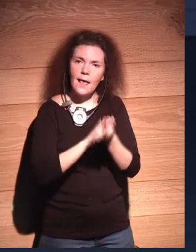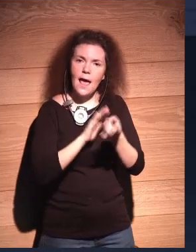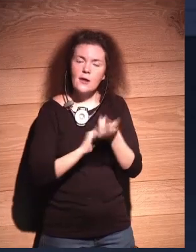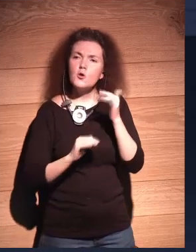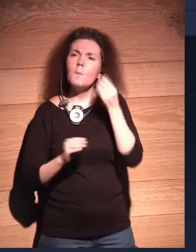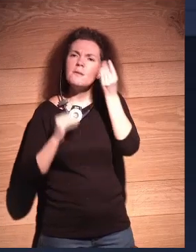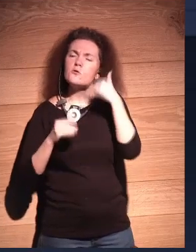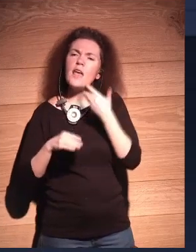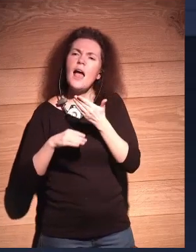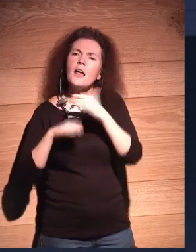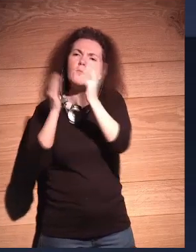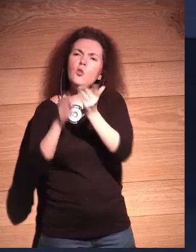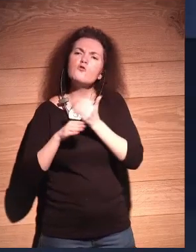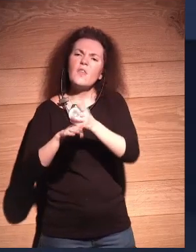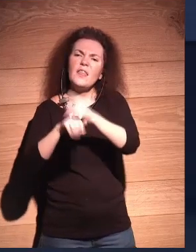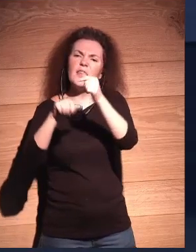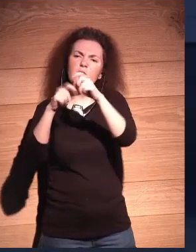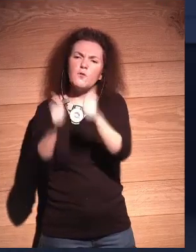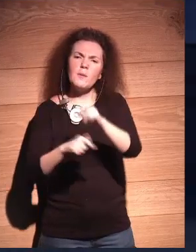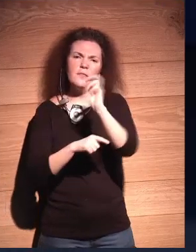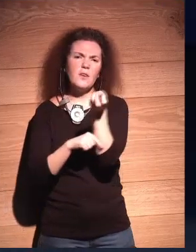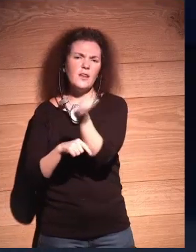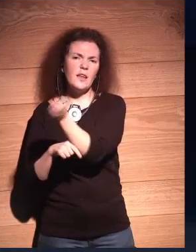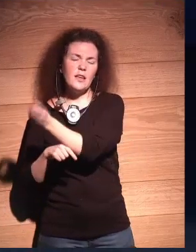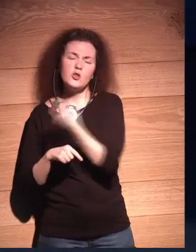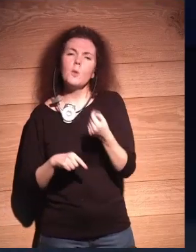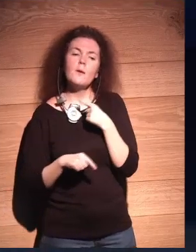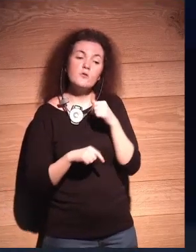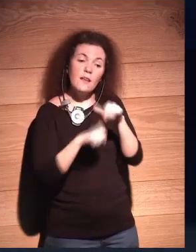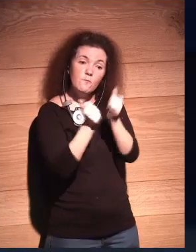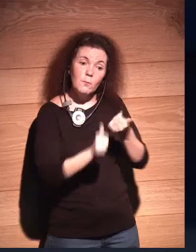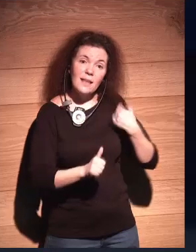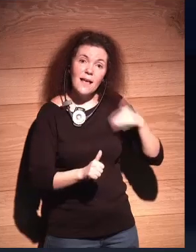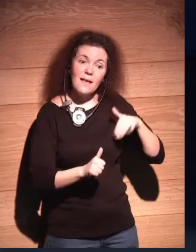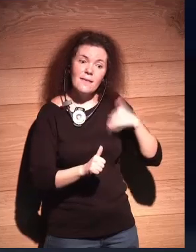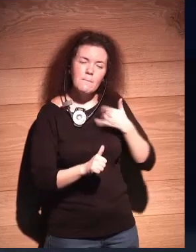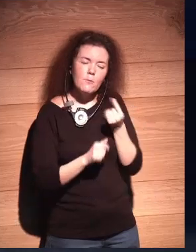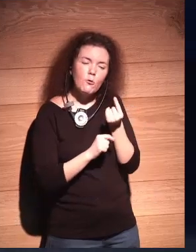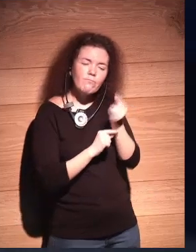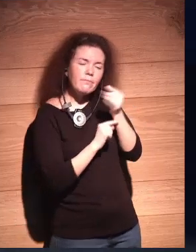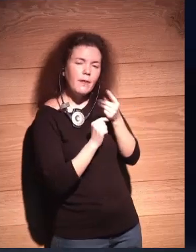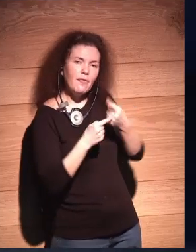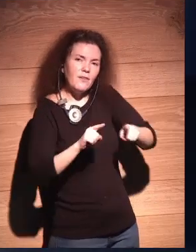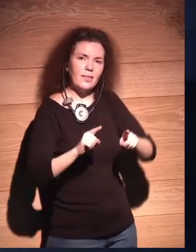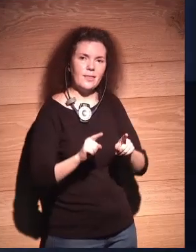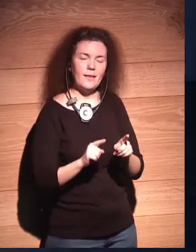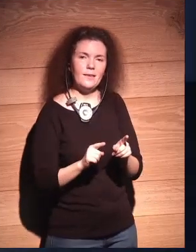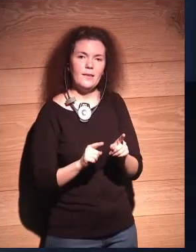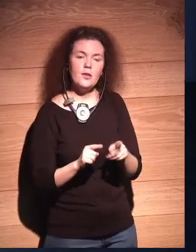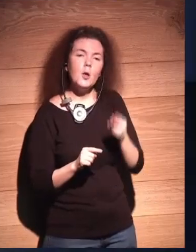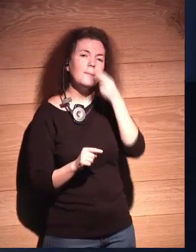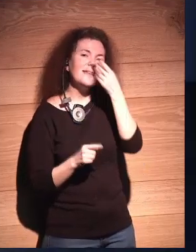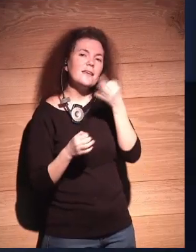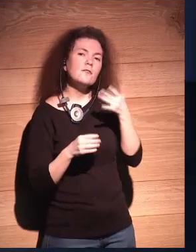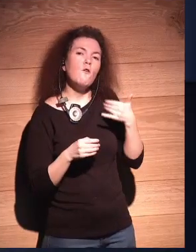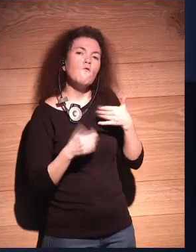try to use the ones that are already there and just make them do something else. So I was interested in function in that way. So this is a violin